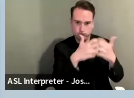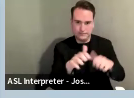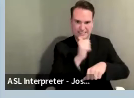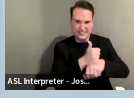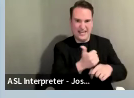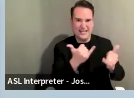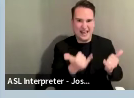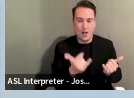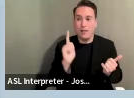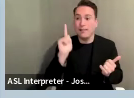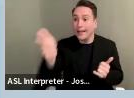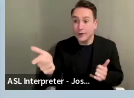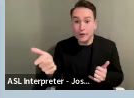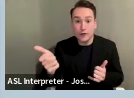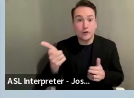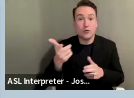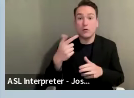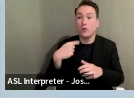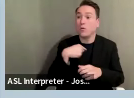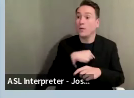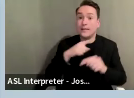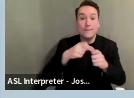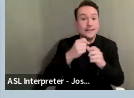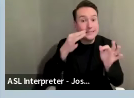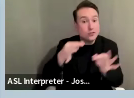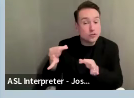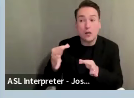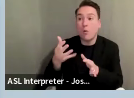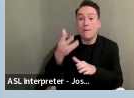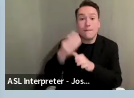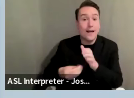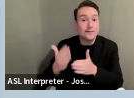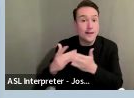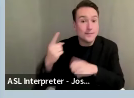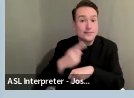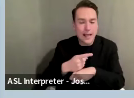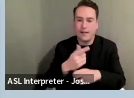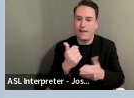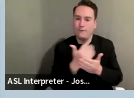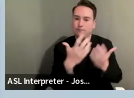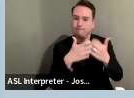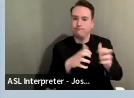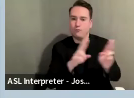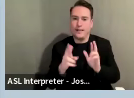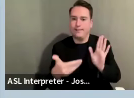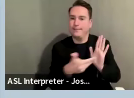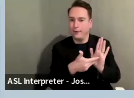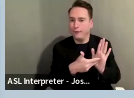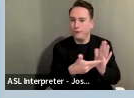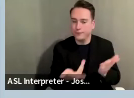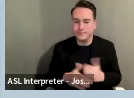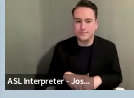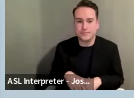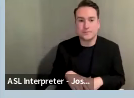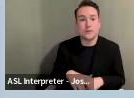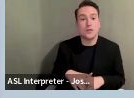of incapacitation, and they are there when we pass away one day. Next slide, please. So these are the